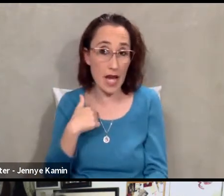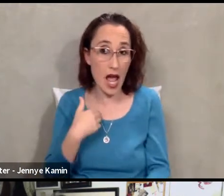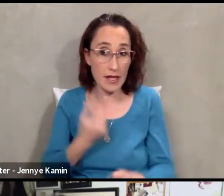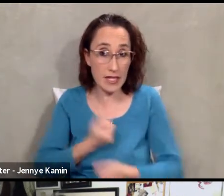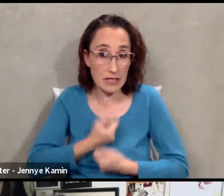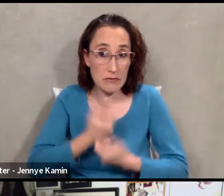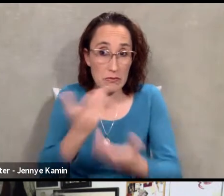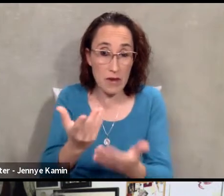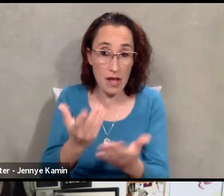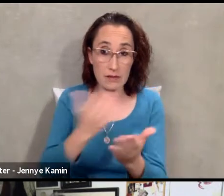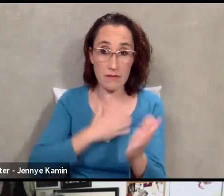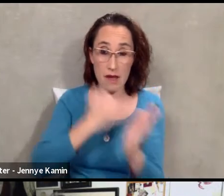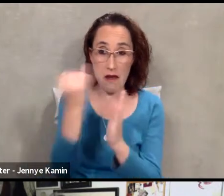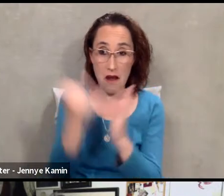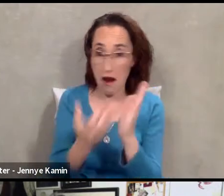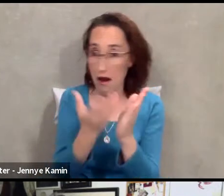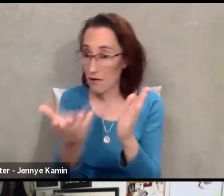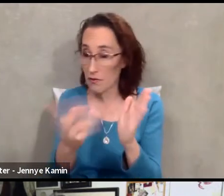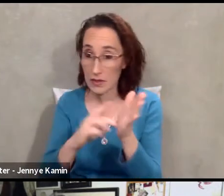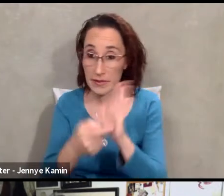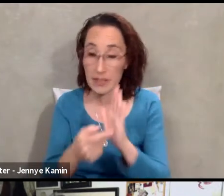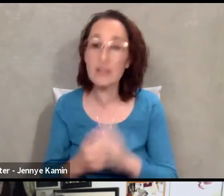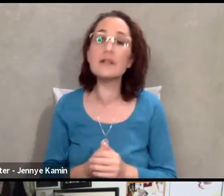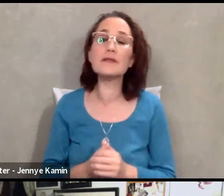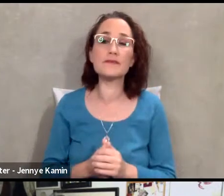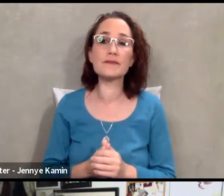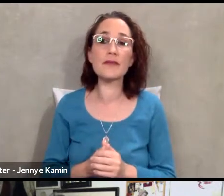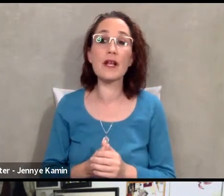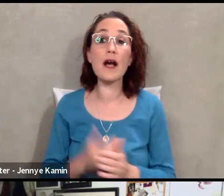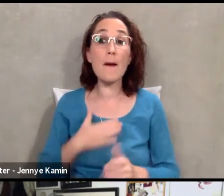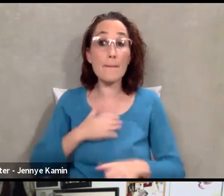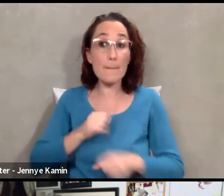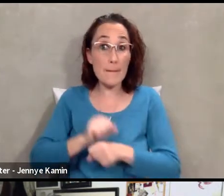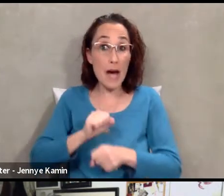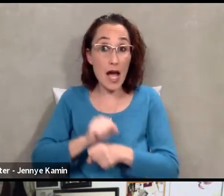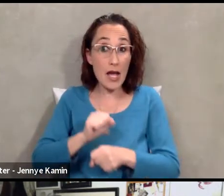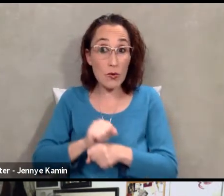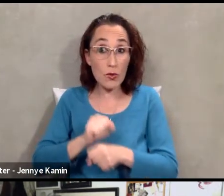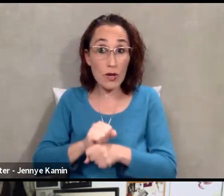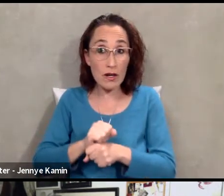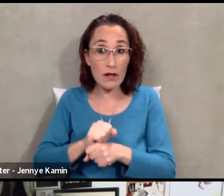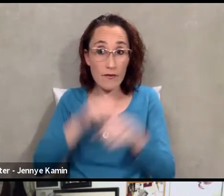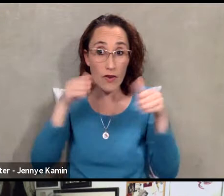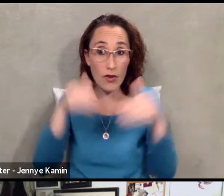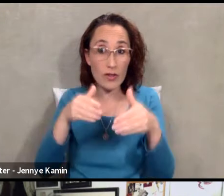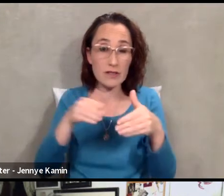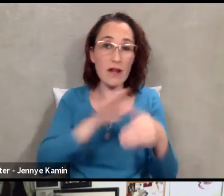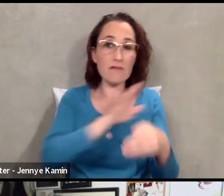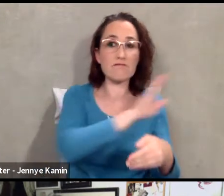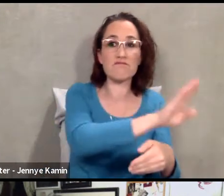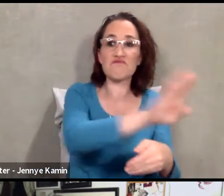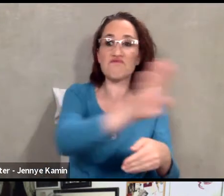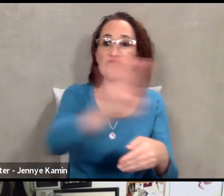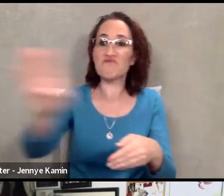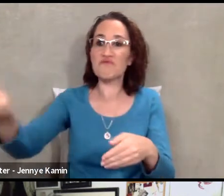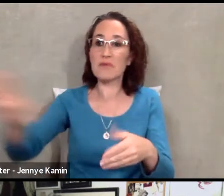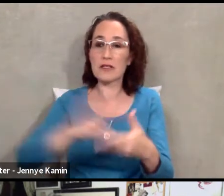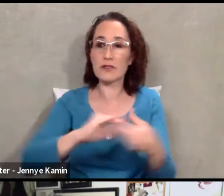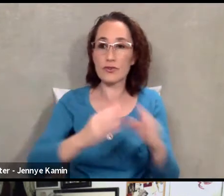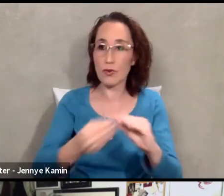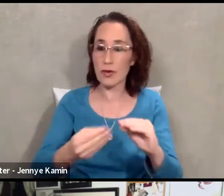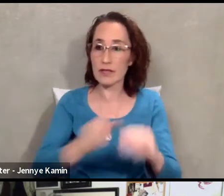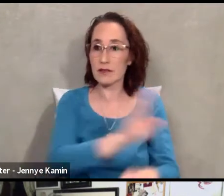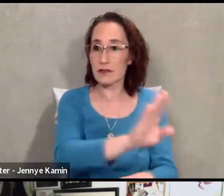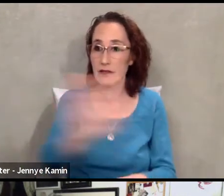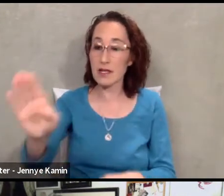that, what I do is very much about other people's stories. And I wanted to